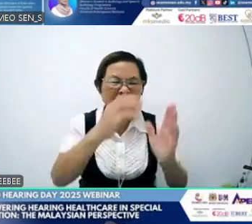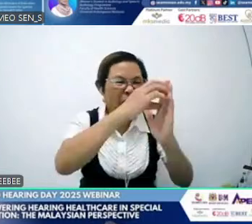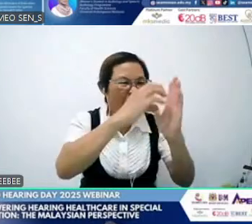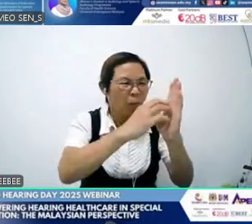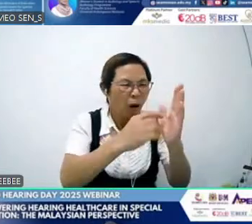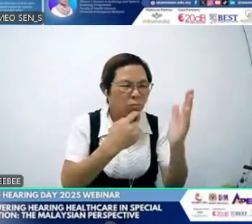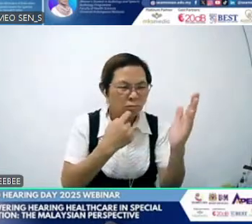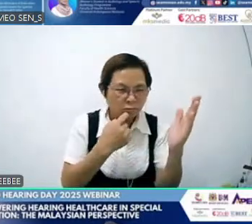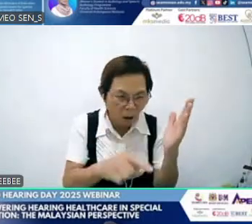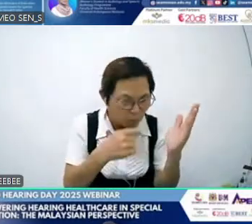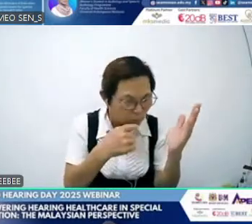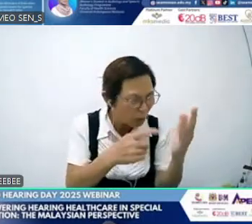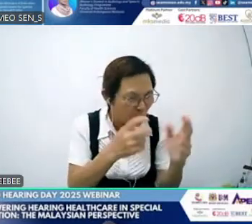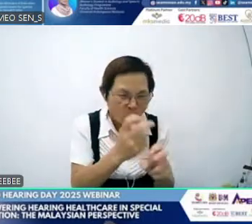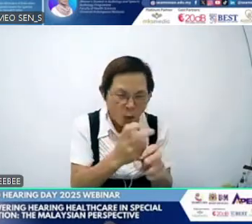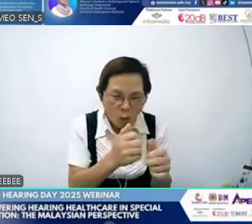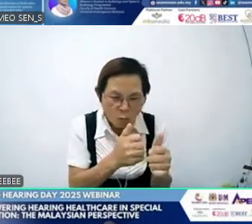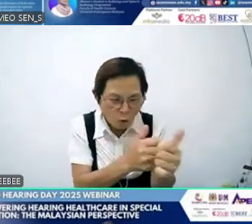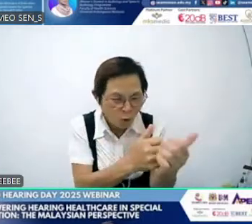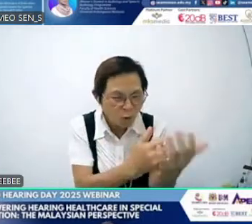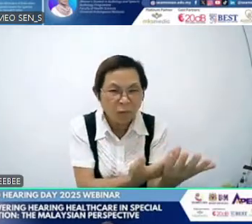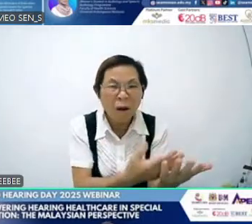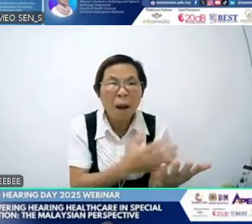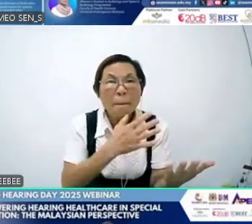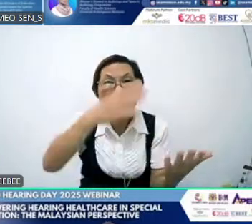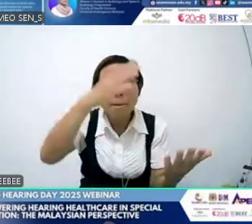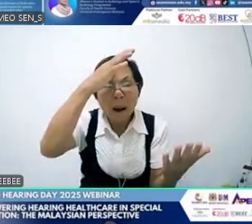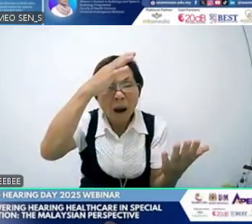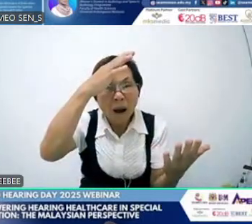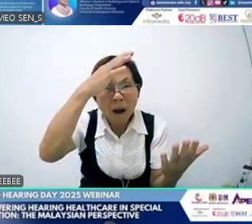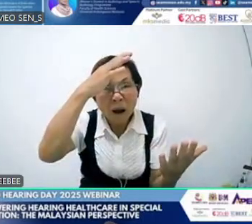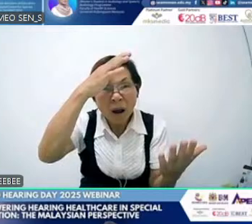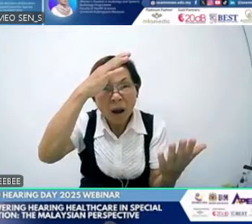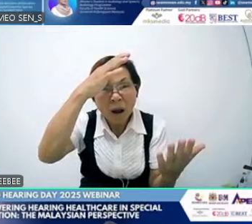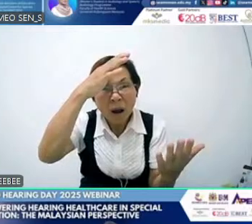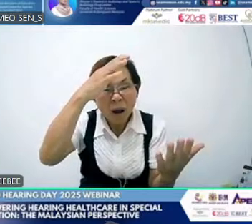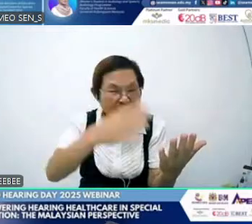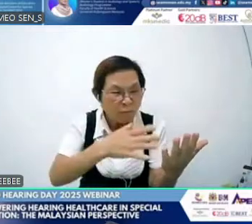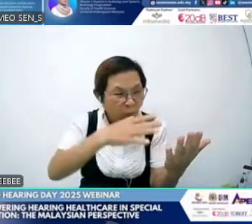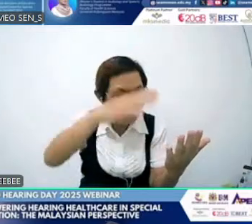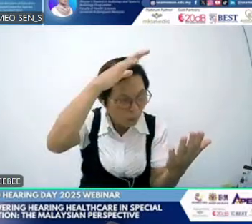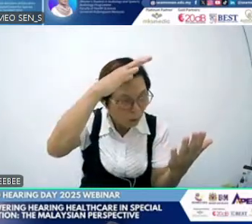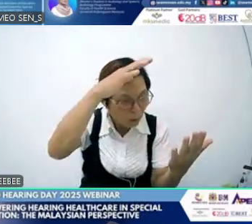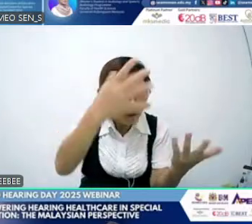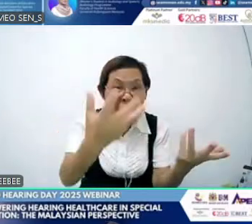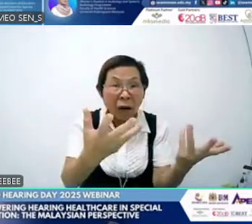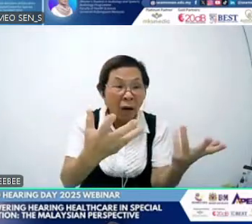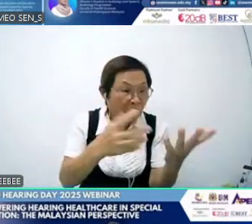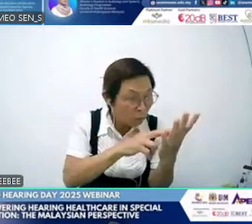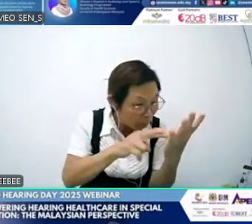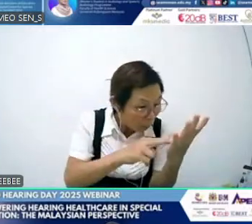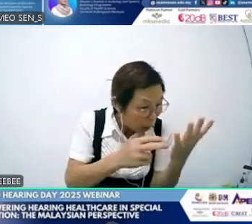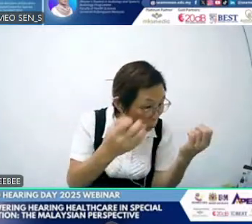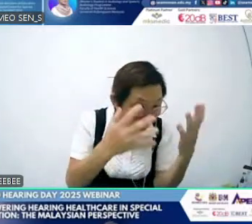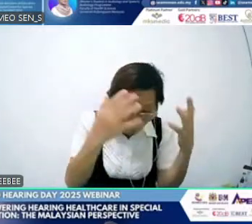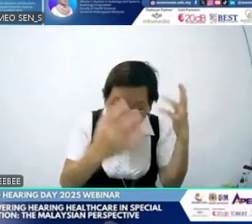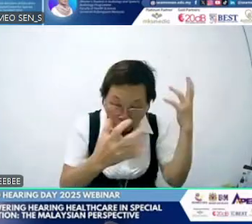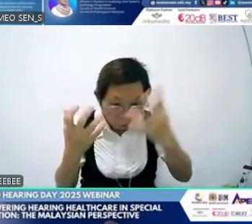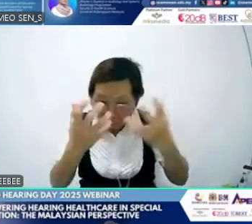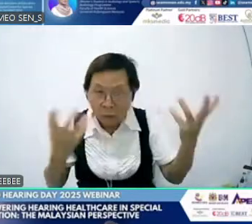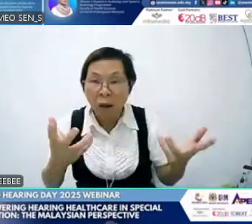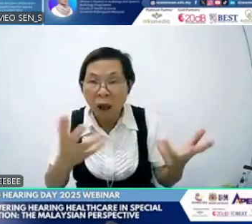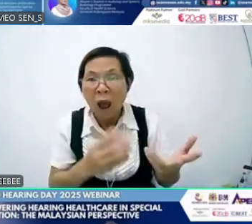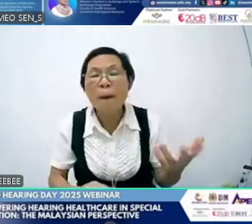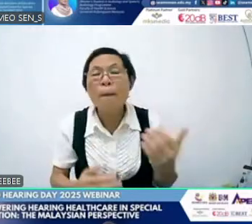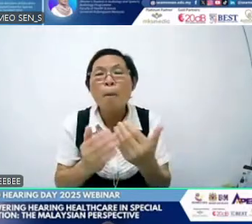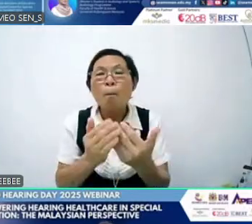follow, overload parents with information, causing key steps to get lost, and they are mostly